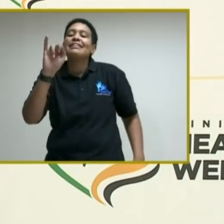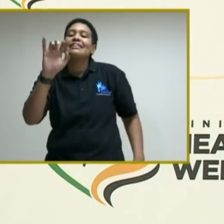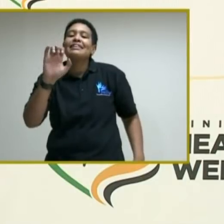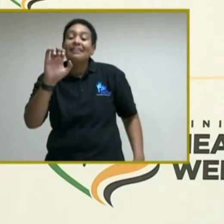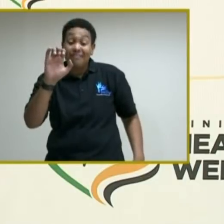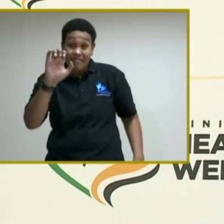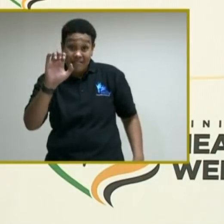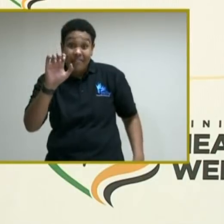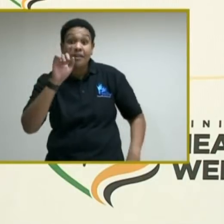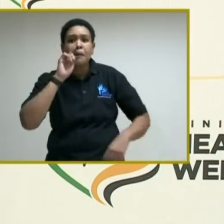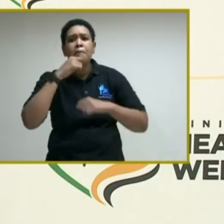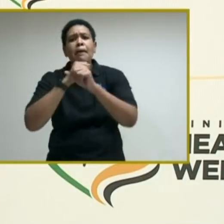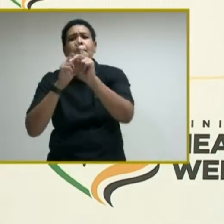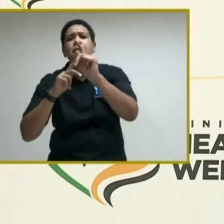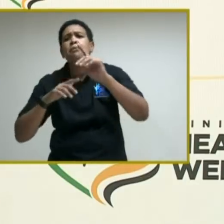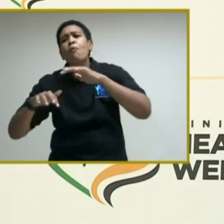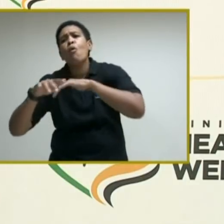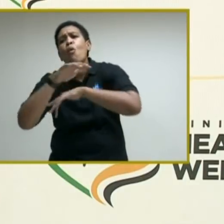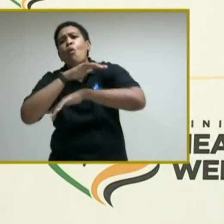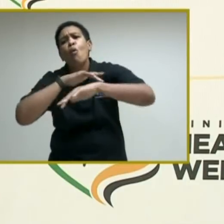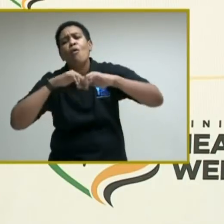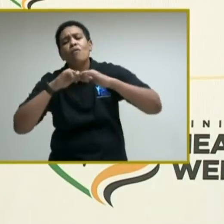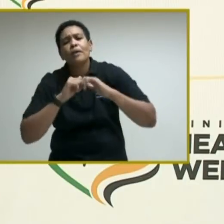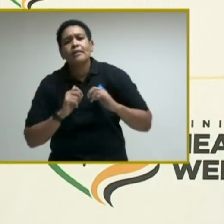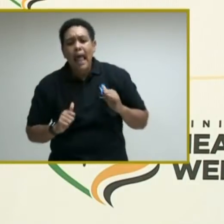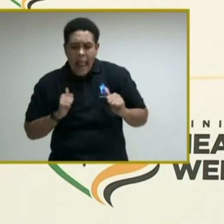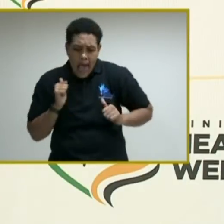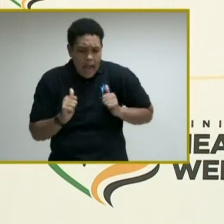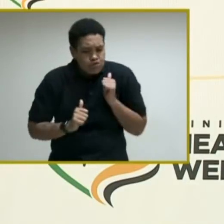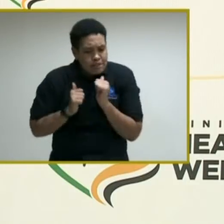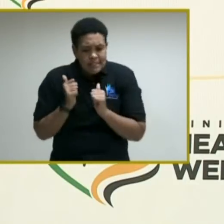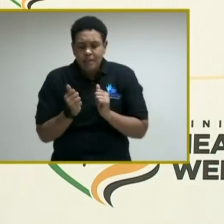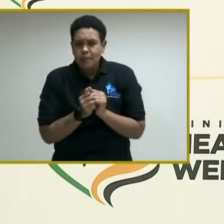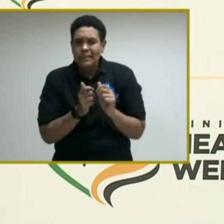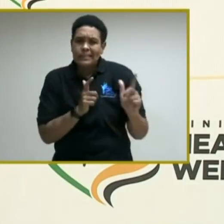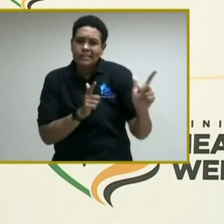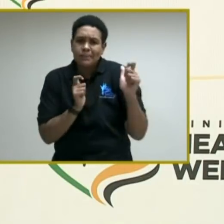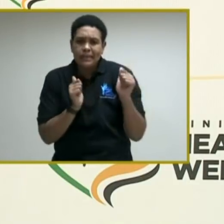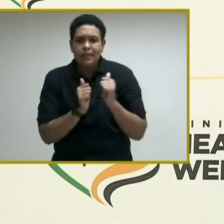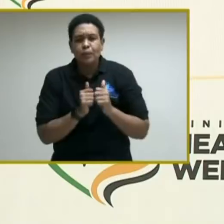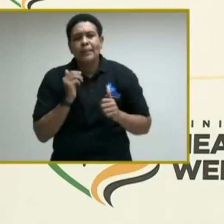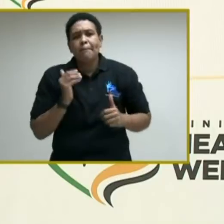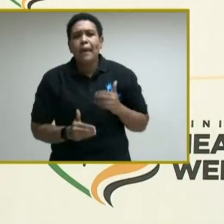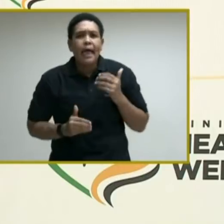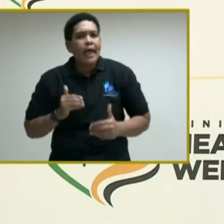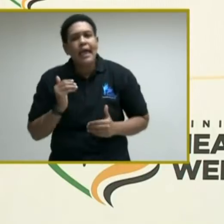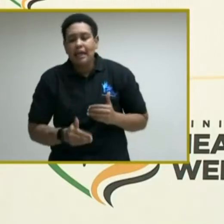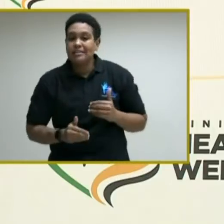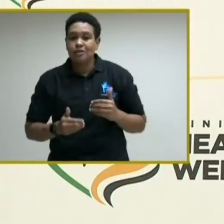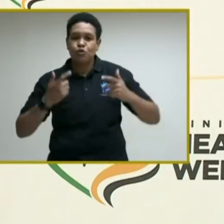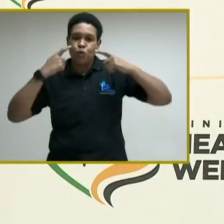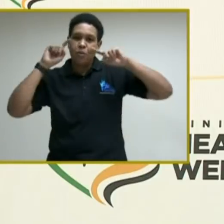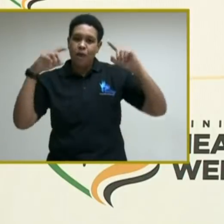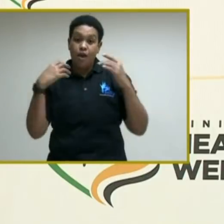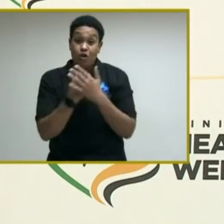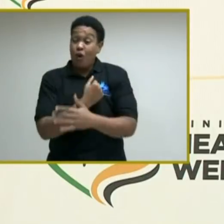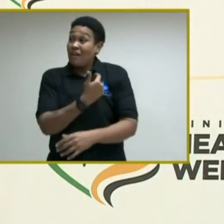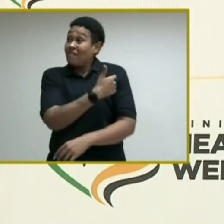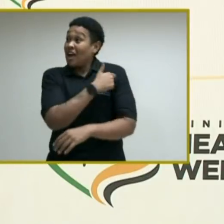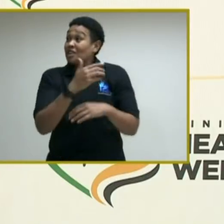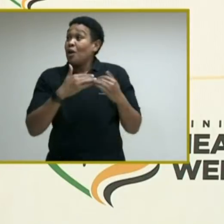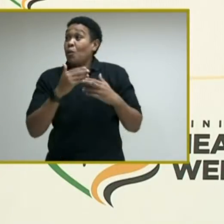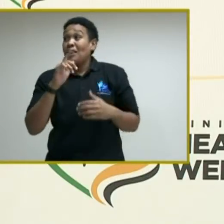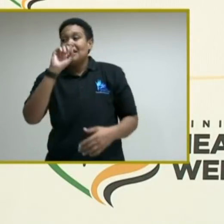get persons to move with alacrity, with pace, with speed, to get vaccinated, whether